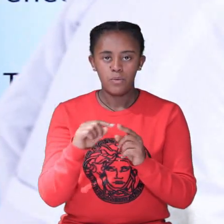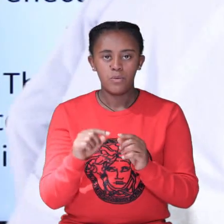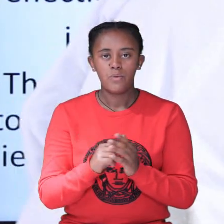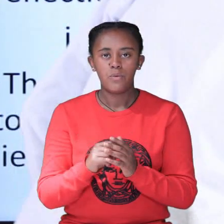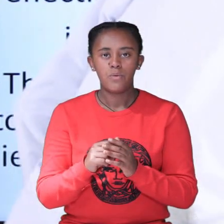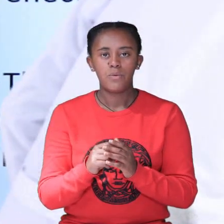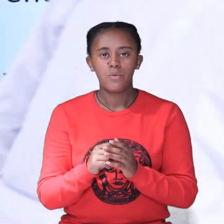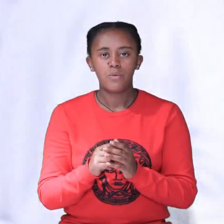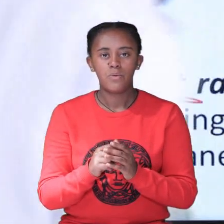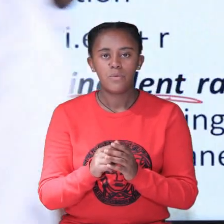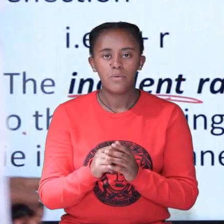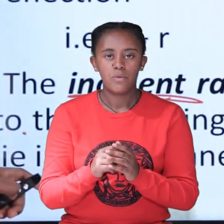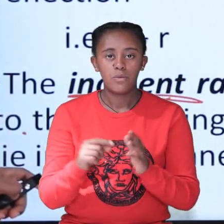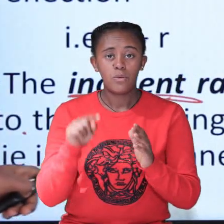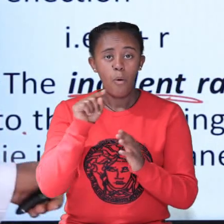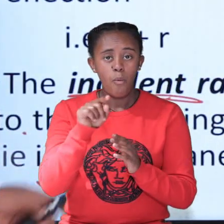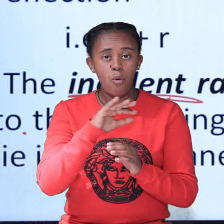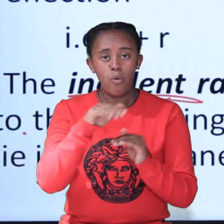is